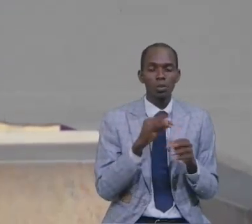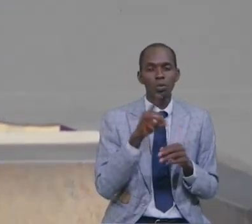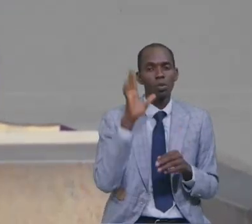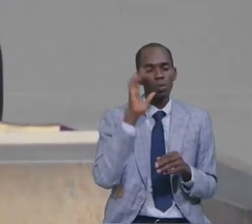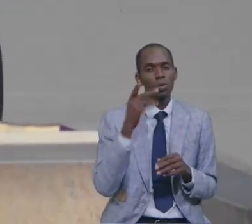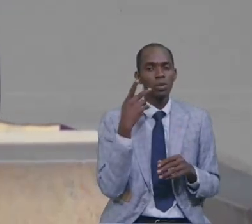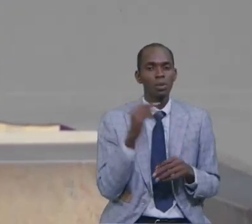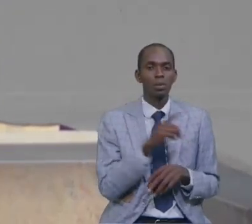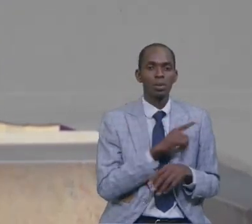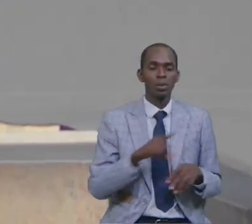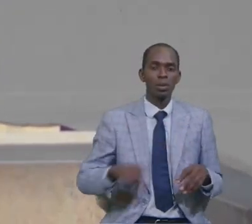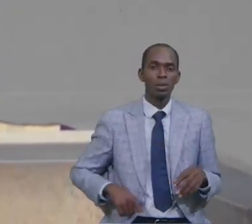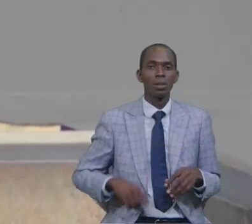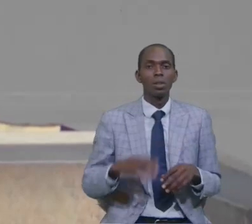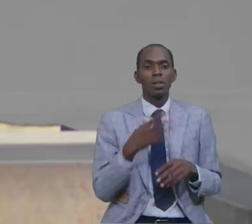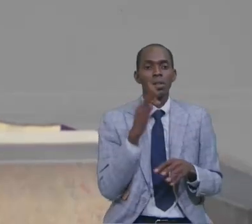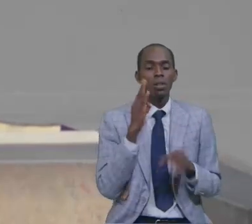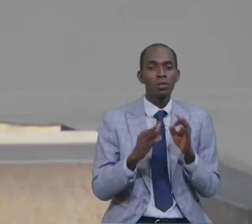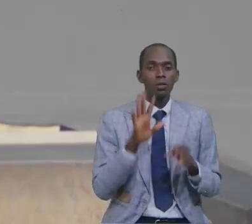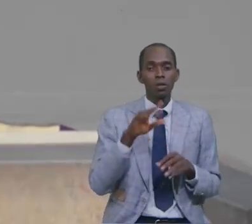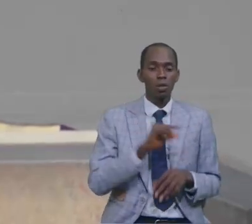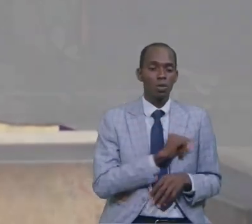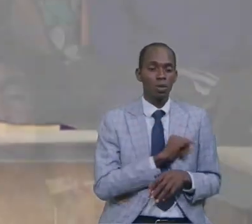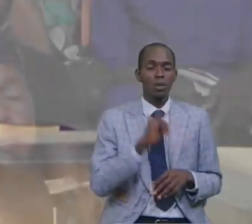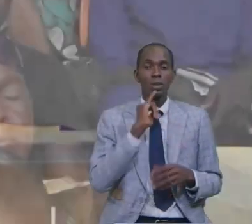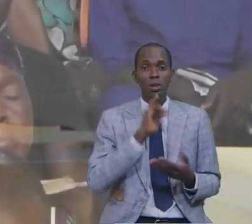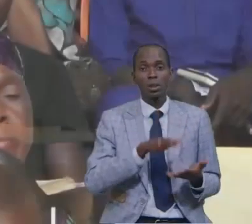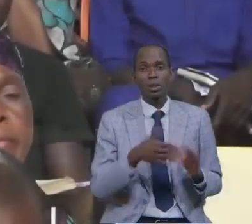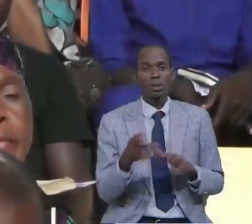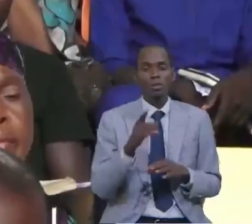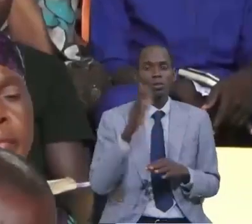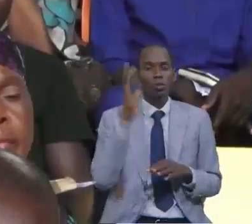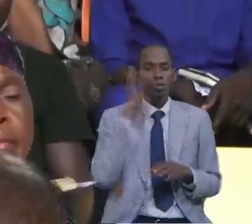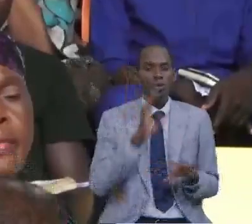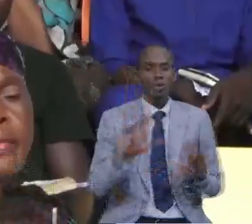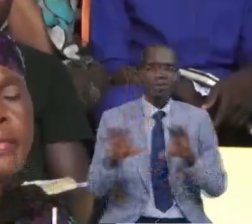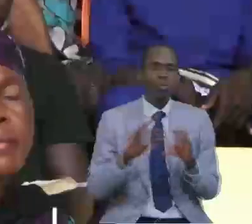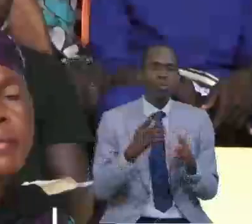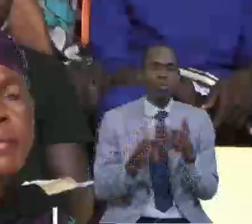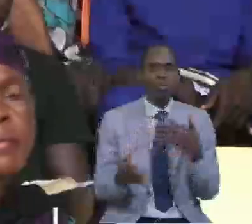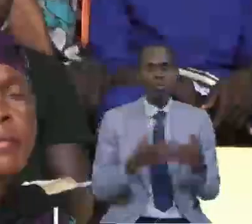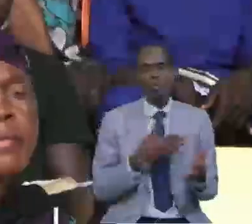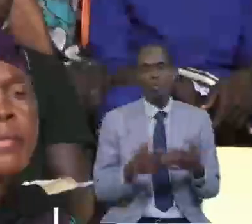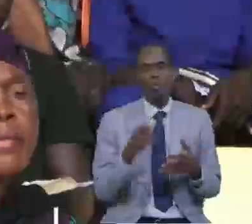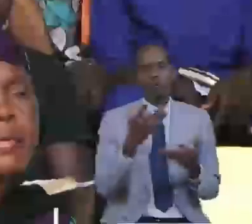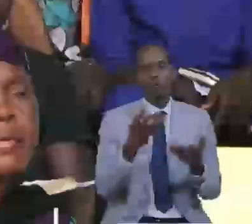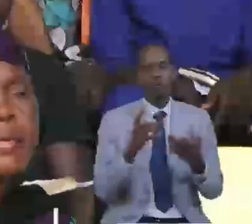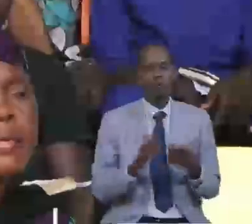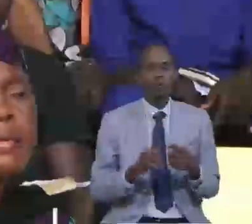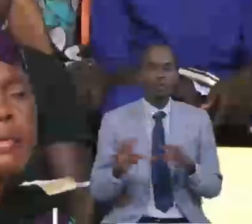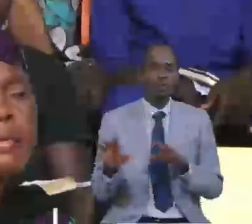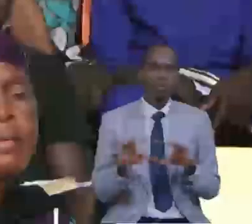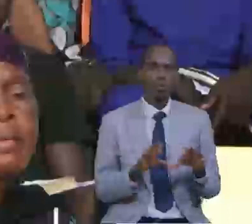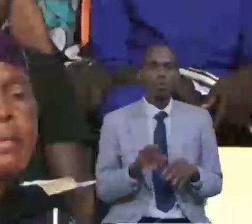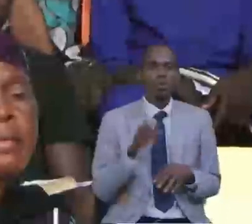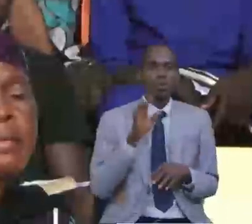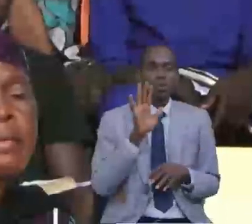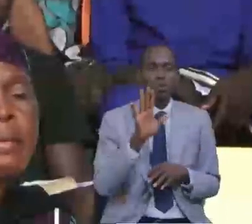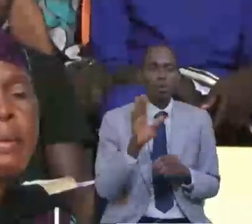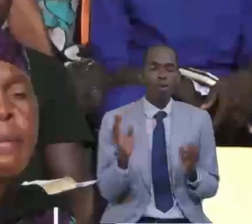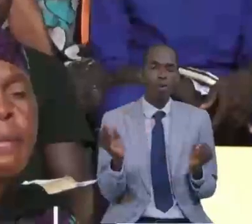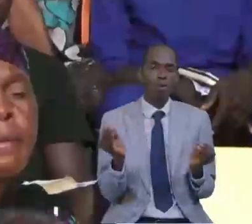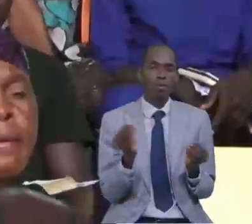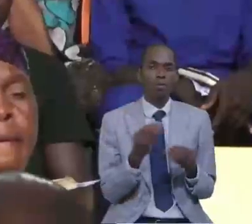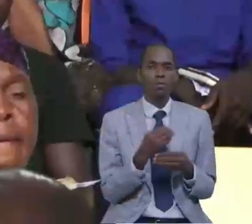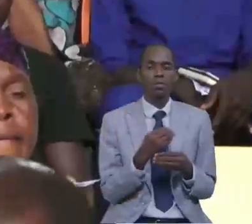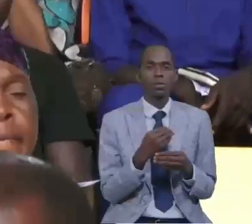do. Your office, your position takes the better part of you. That's all